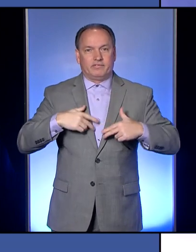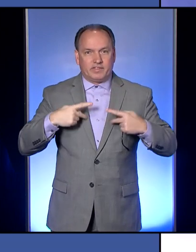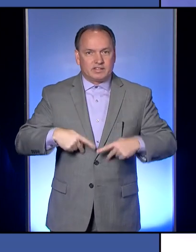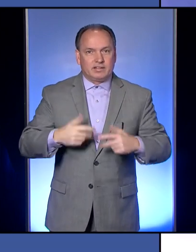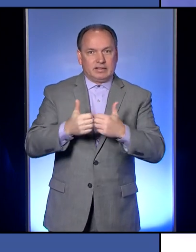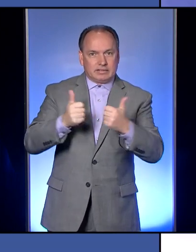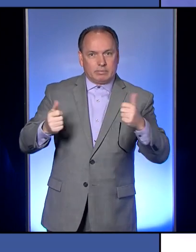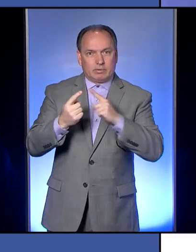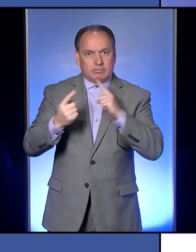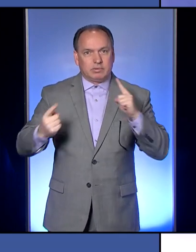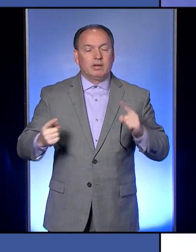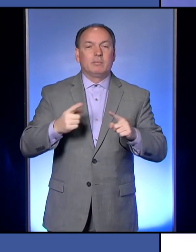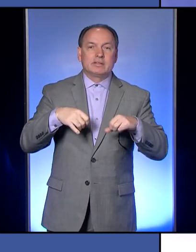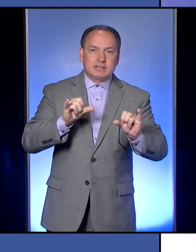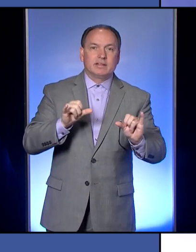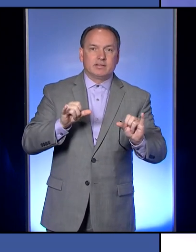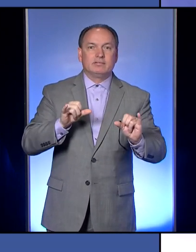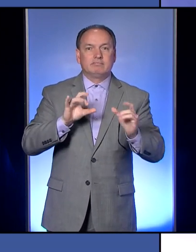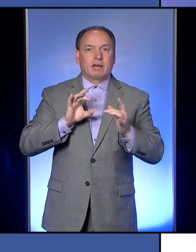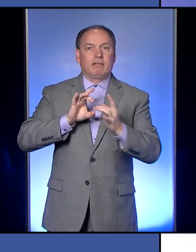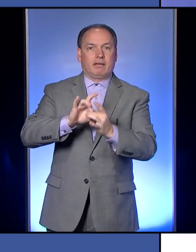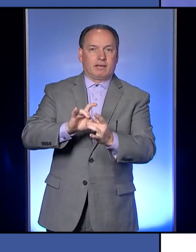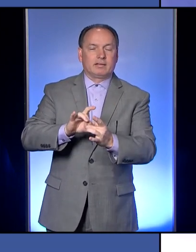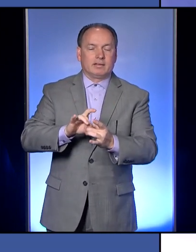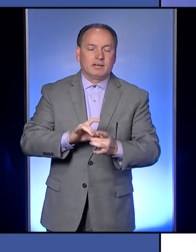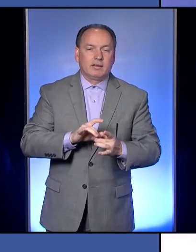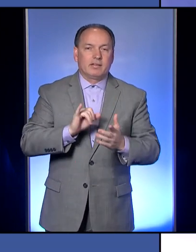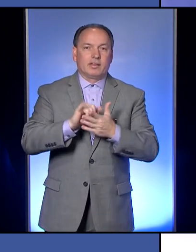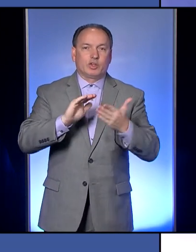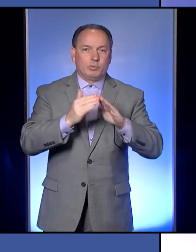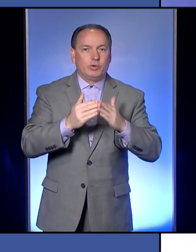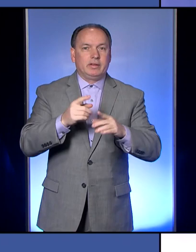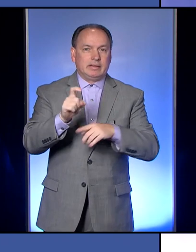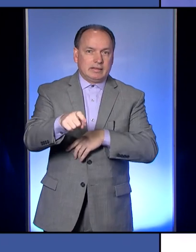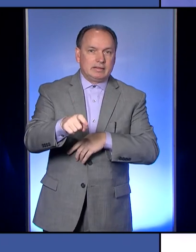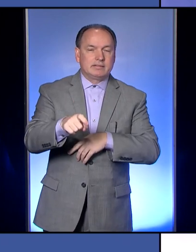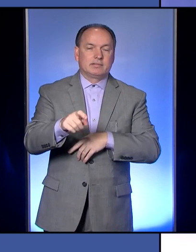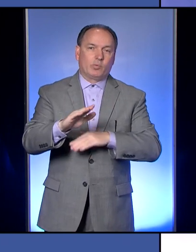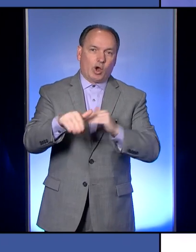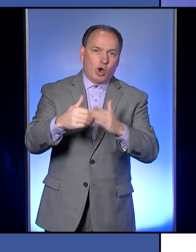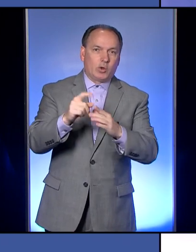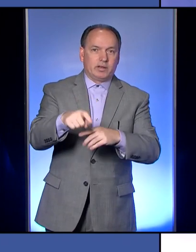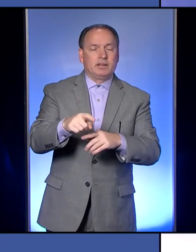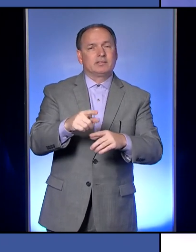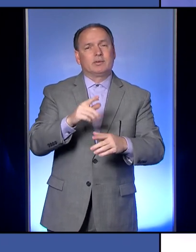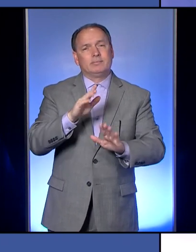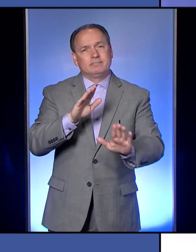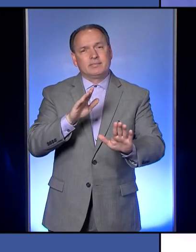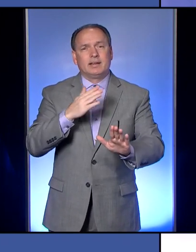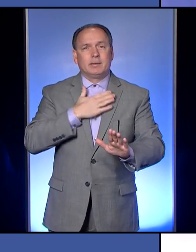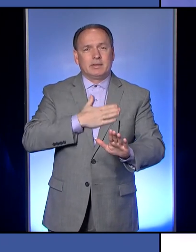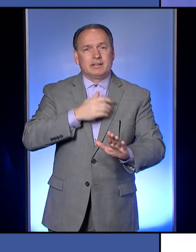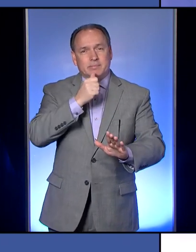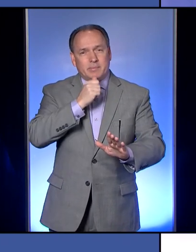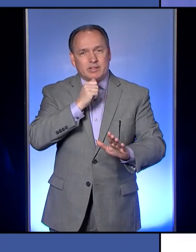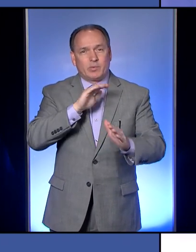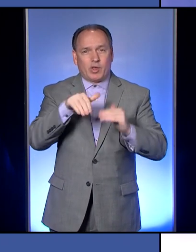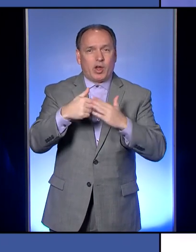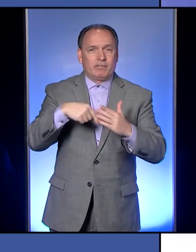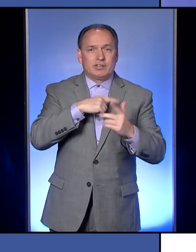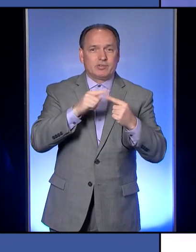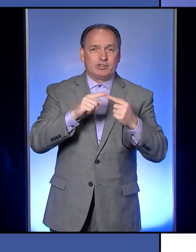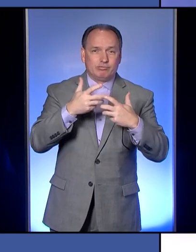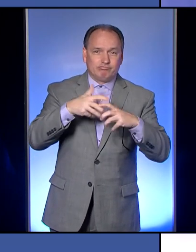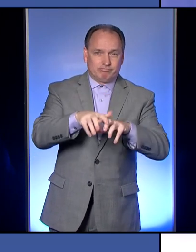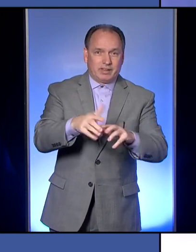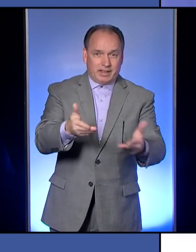each other, but still have that connection that the community needs and we all need. So please be patient with all of us as we even try to do that